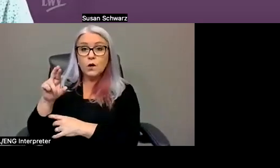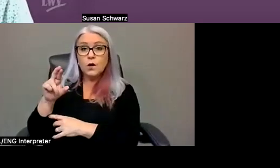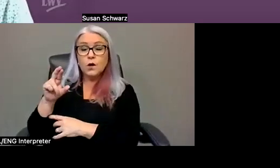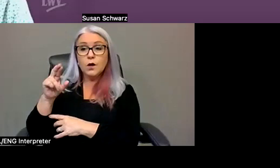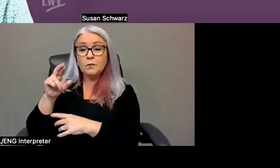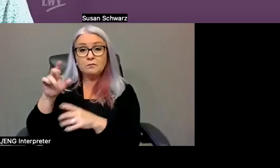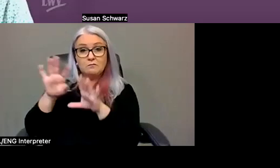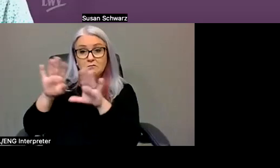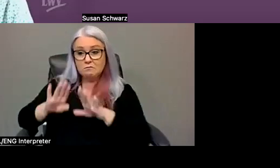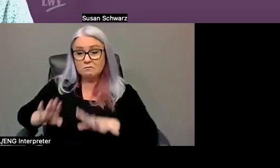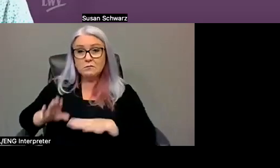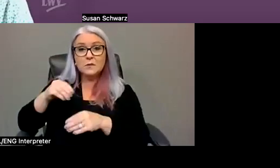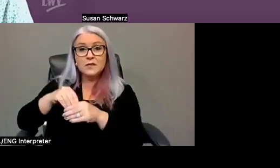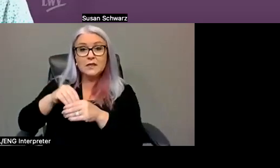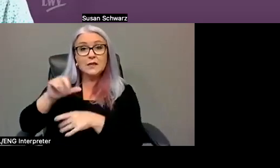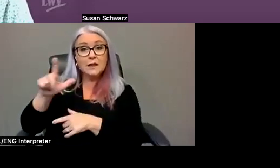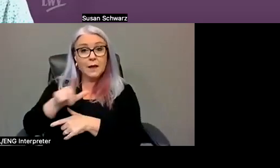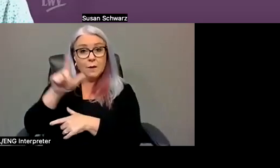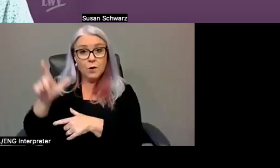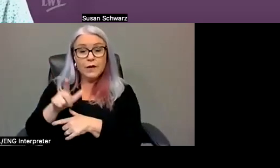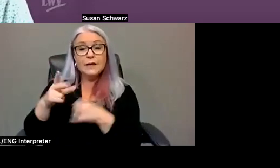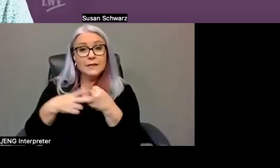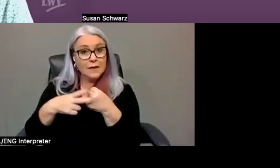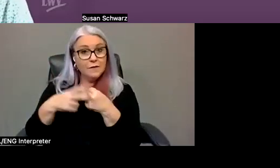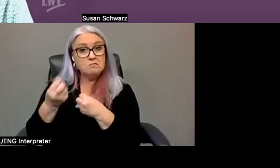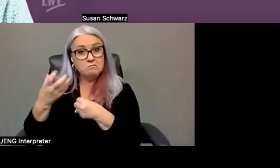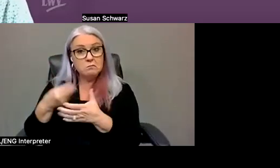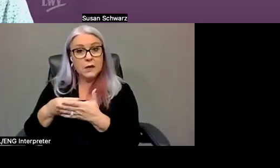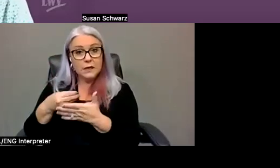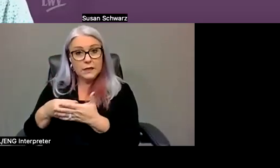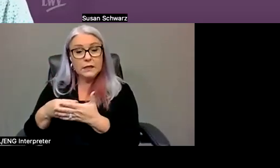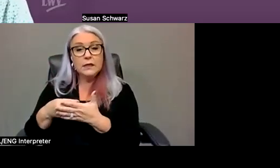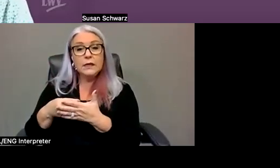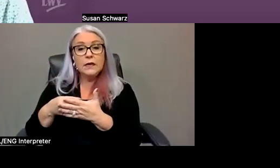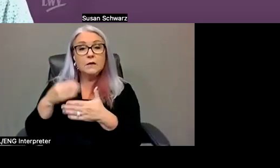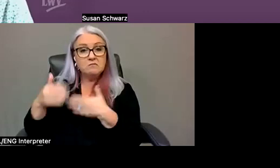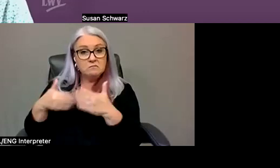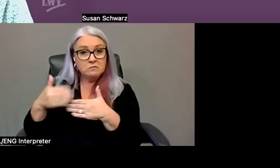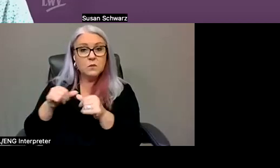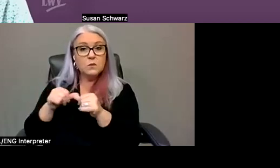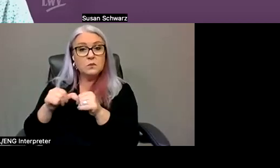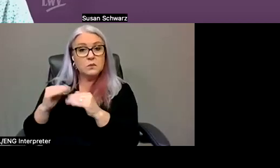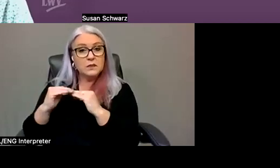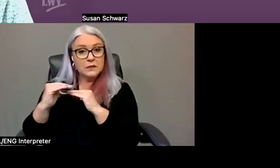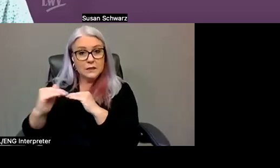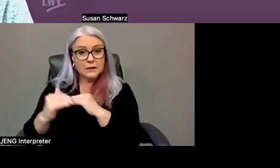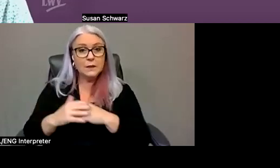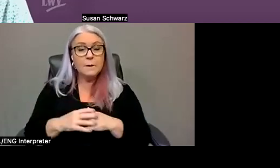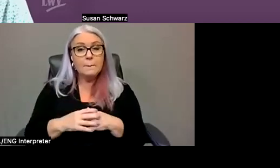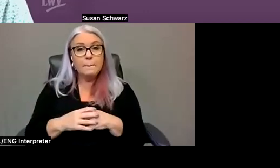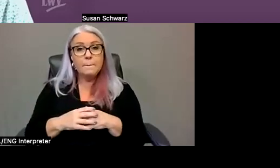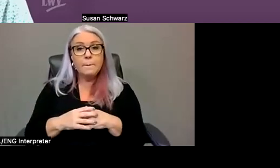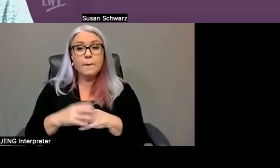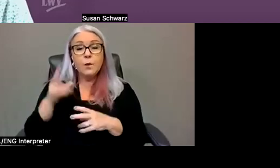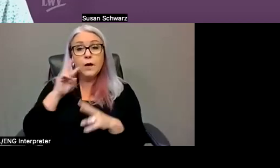which is also saving money and going towards sustainability. We have, we're looking